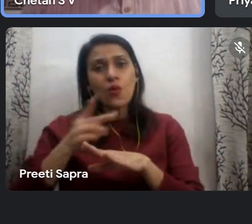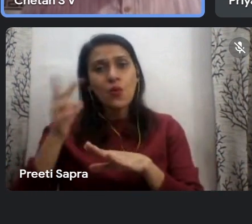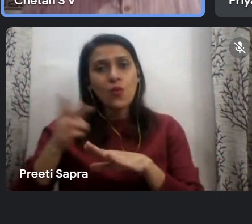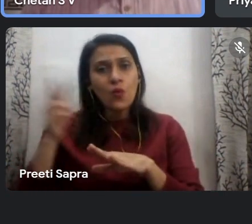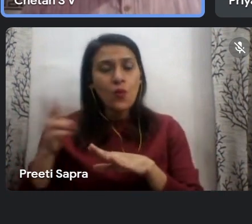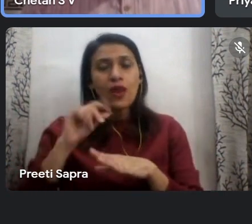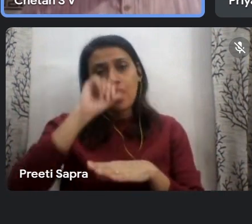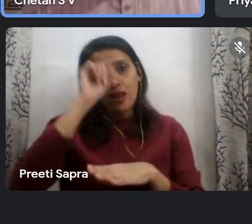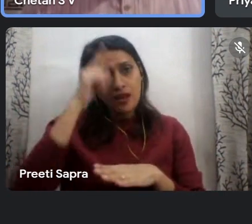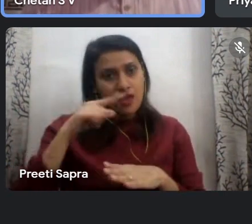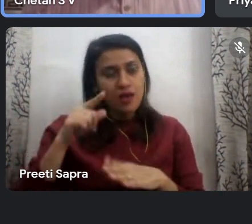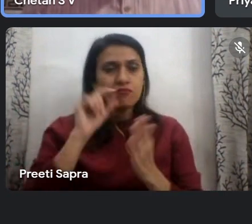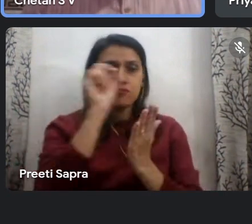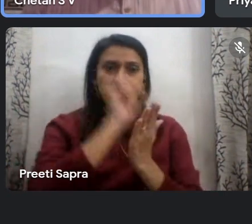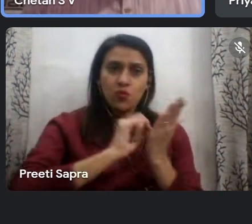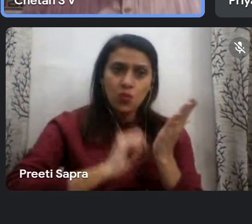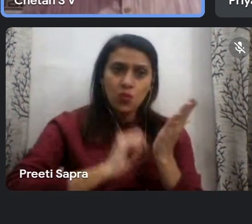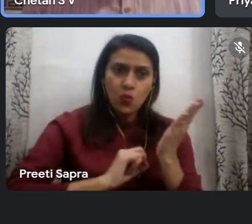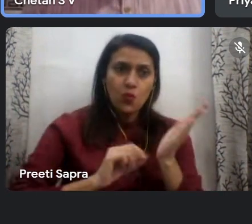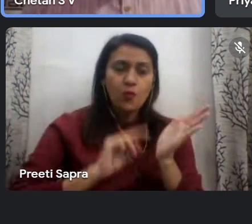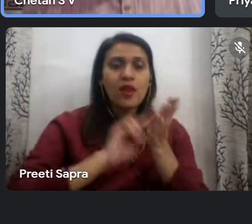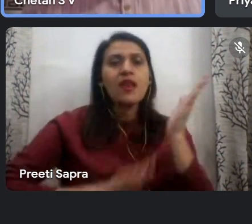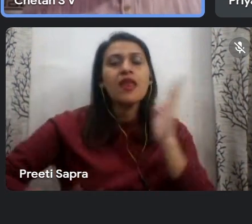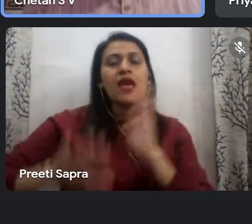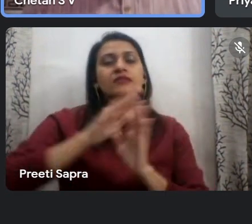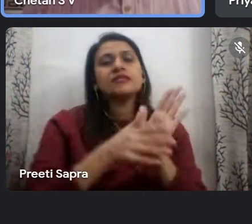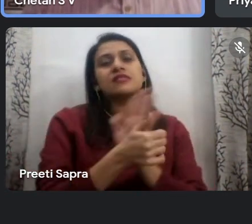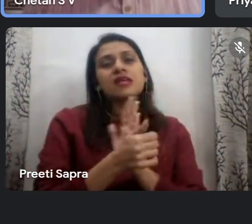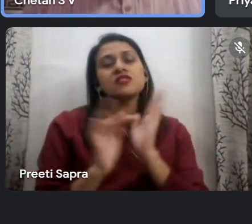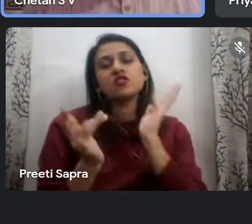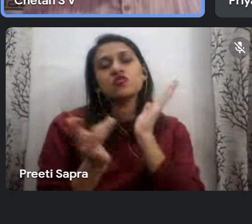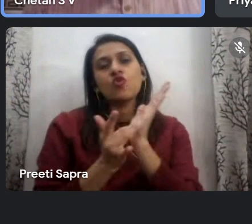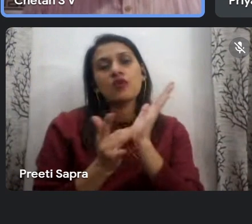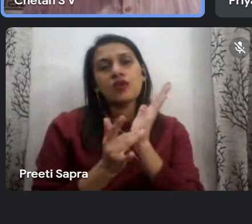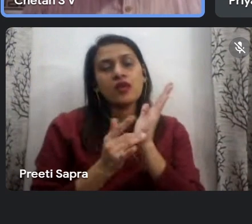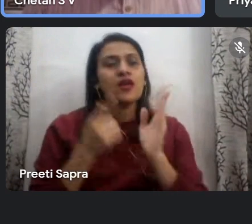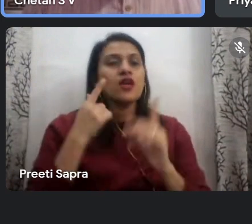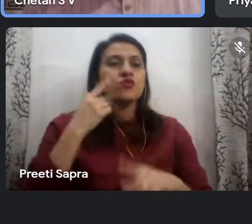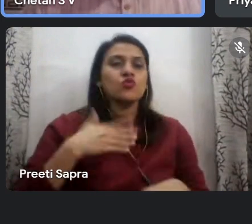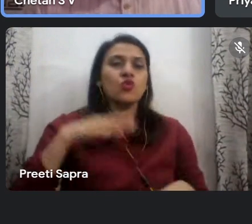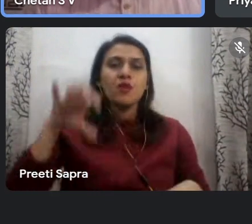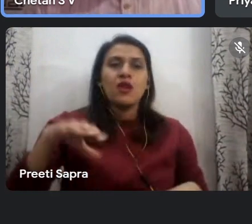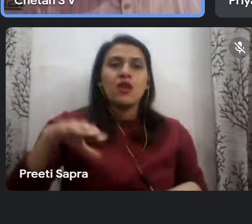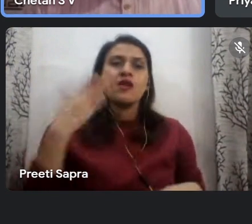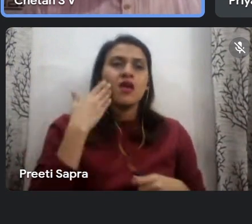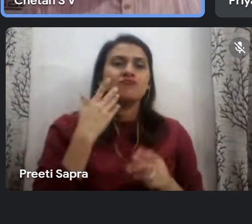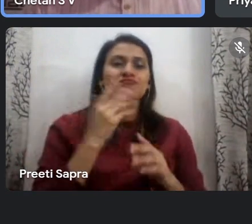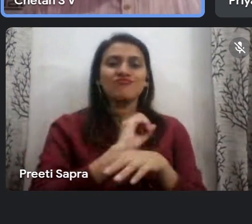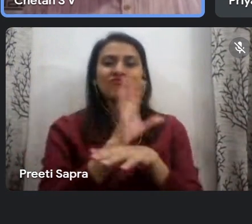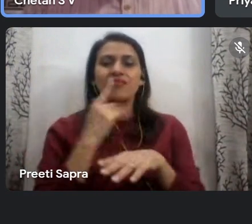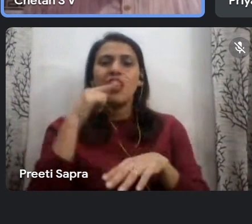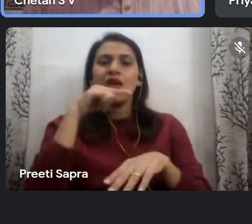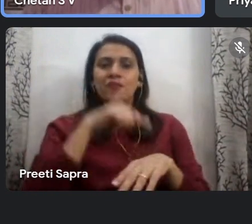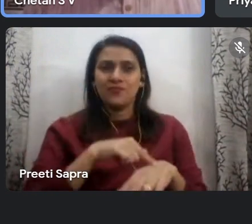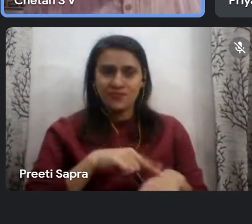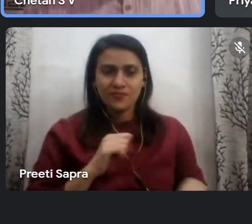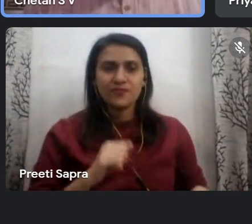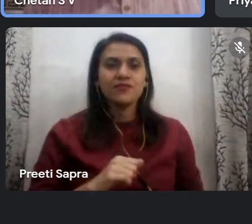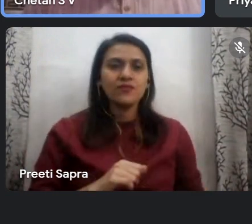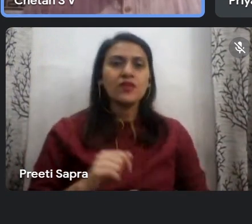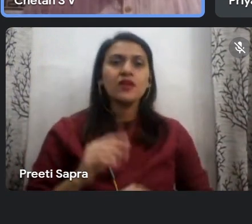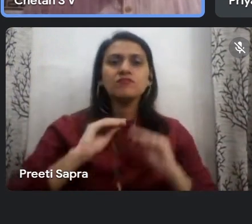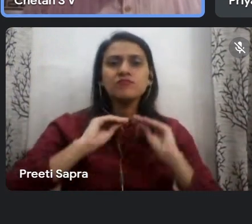author, contributing to the National Skill Technology Institute during the pandemic, and training students